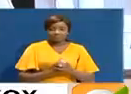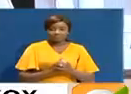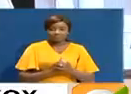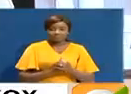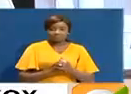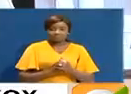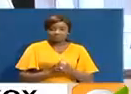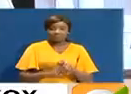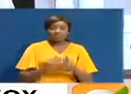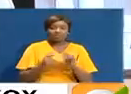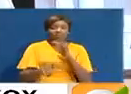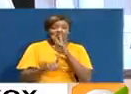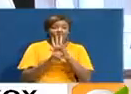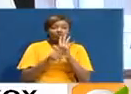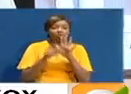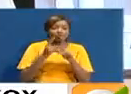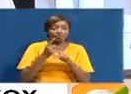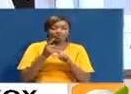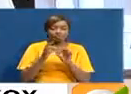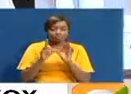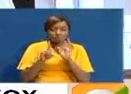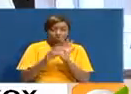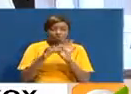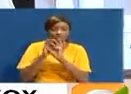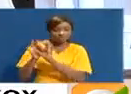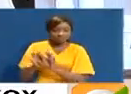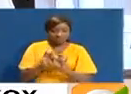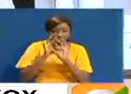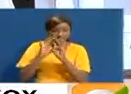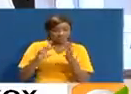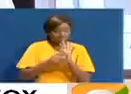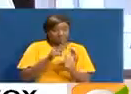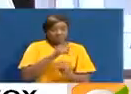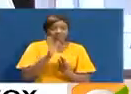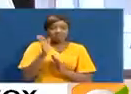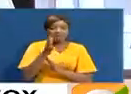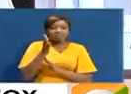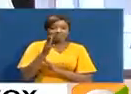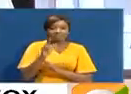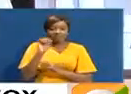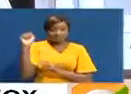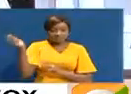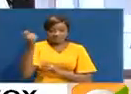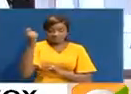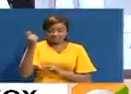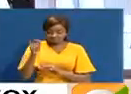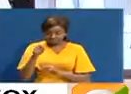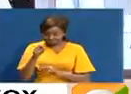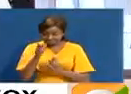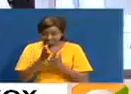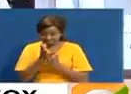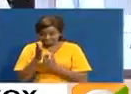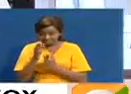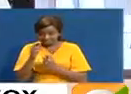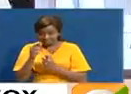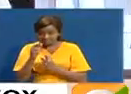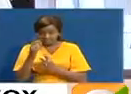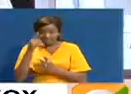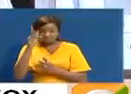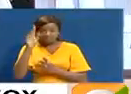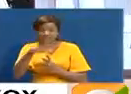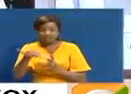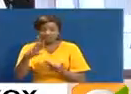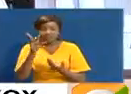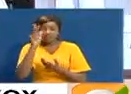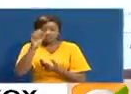Convention on the Law of Treaties, she is a bona fide ambassador of Kenya to South Korea. She is not in any violation of the